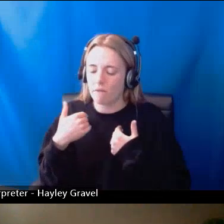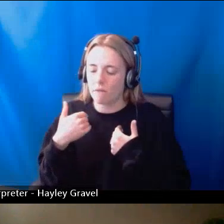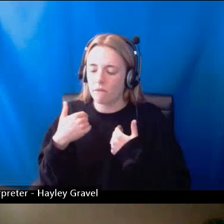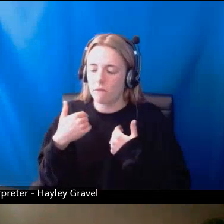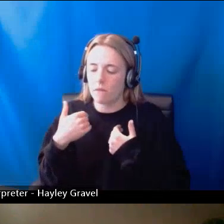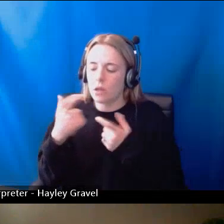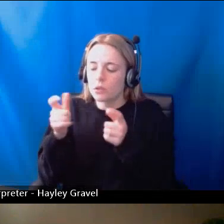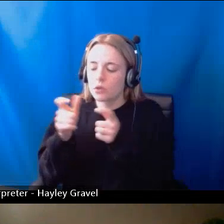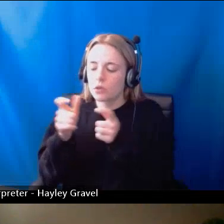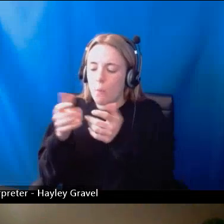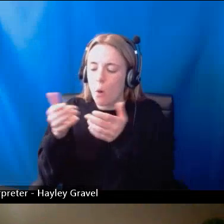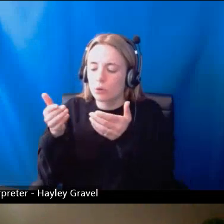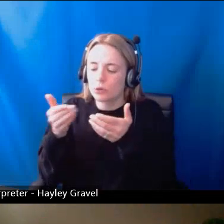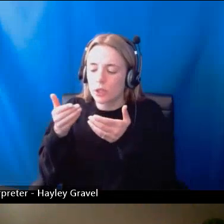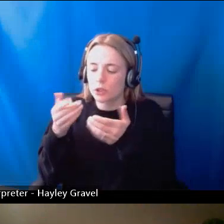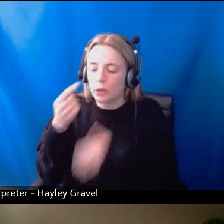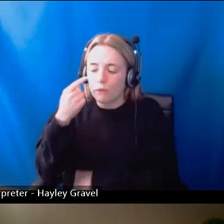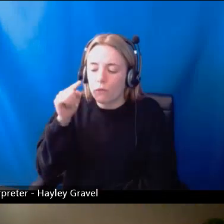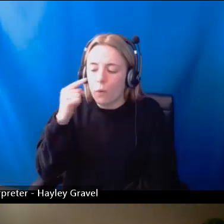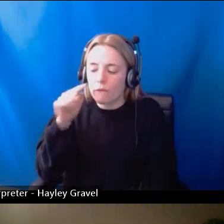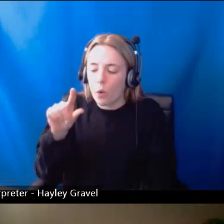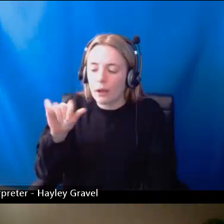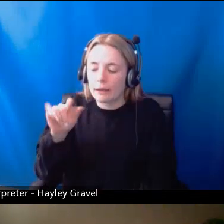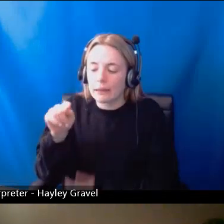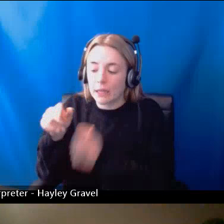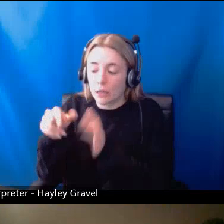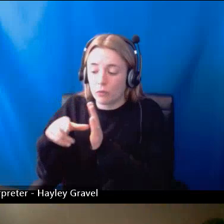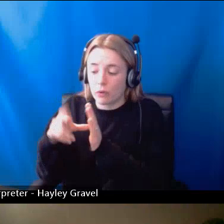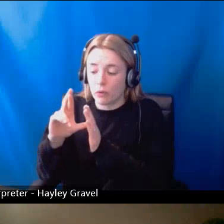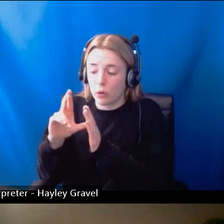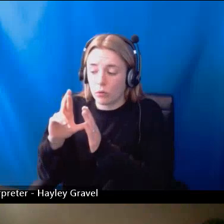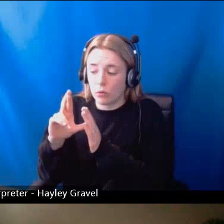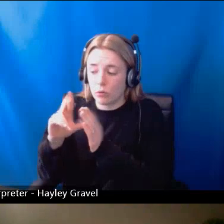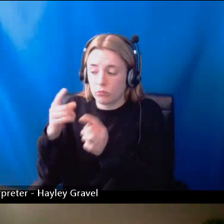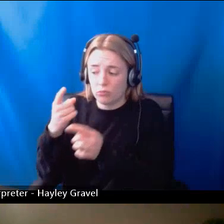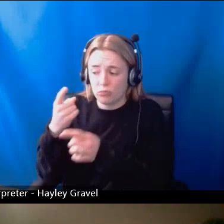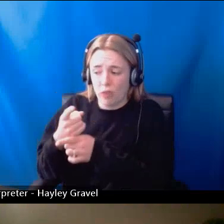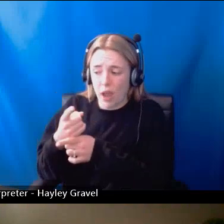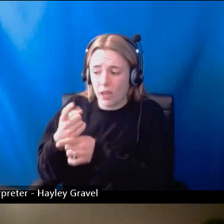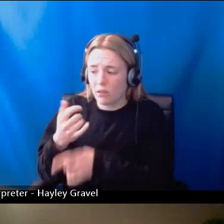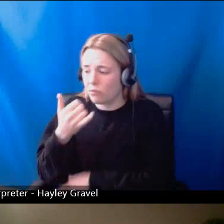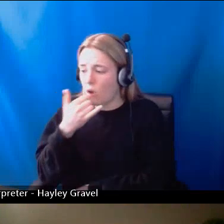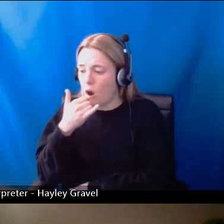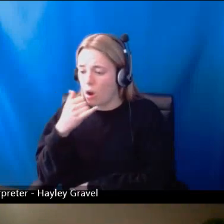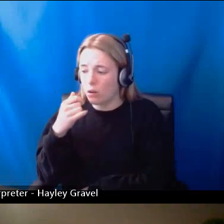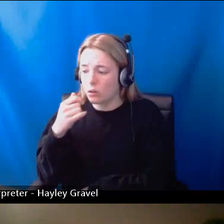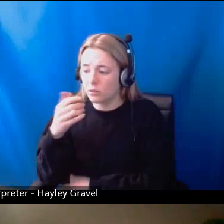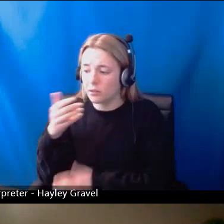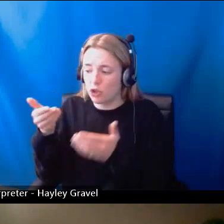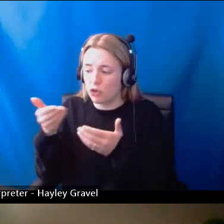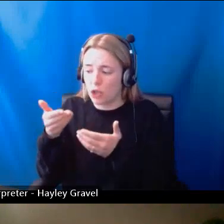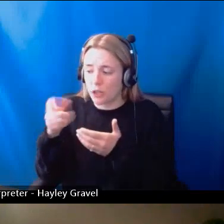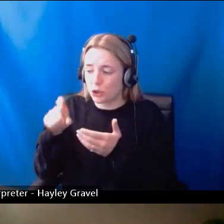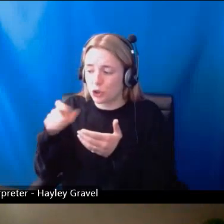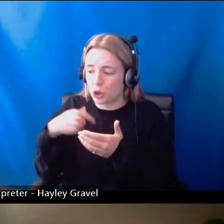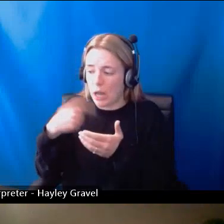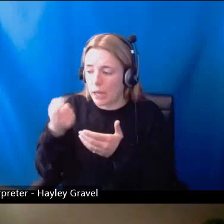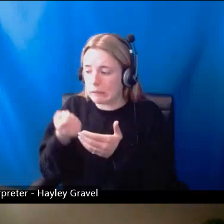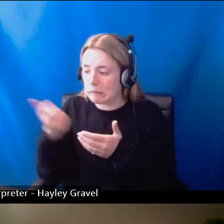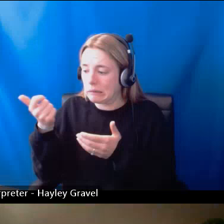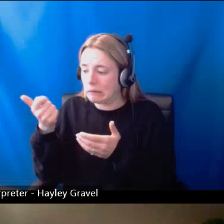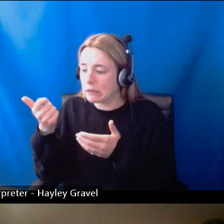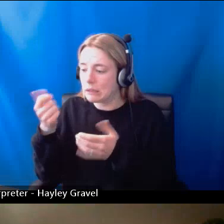small introduction before the lit review, like for the lit review, before we start with the sources, just to give you an overall